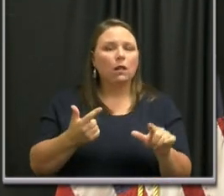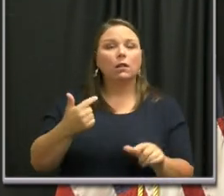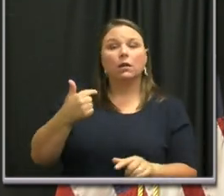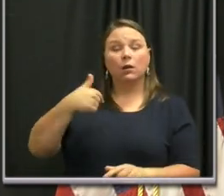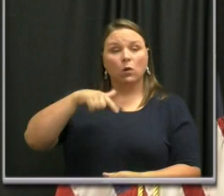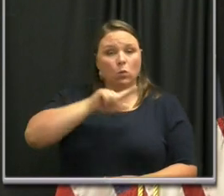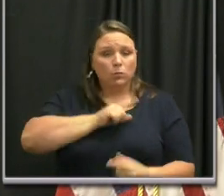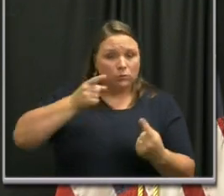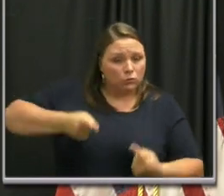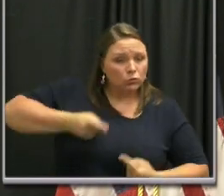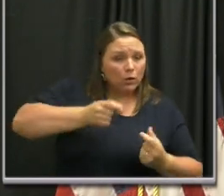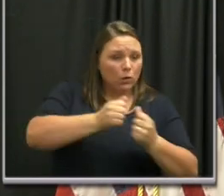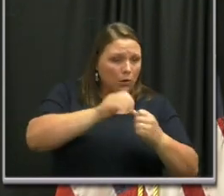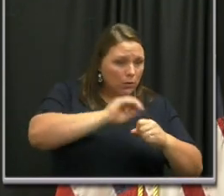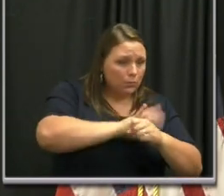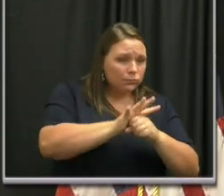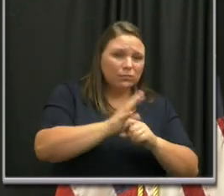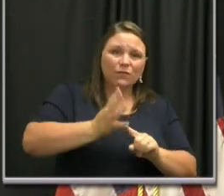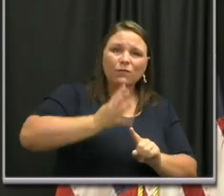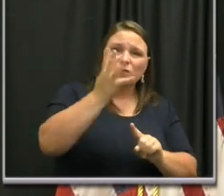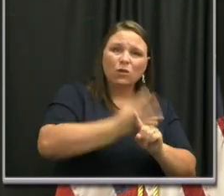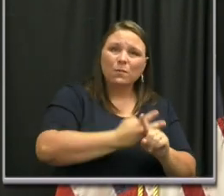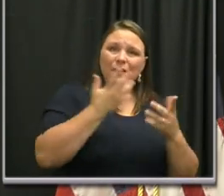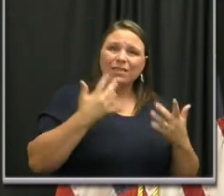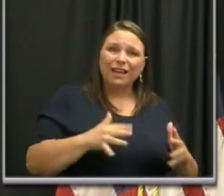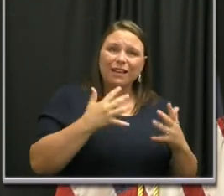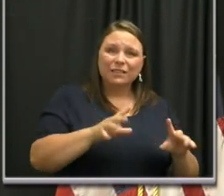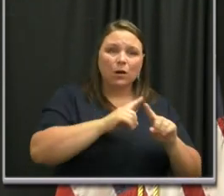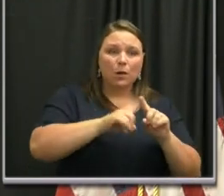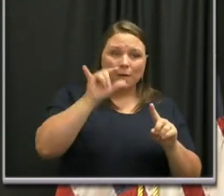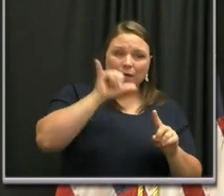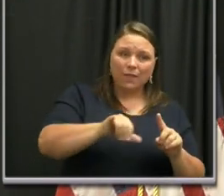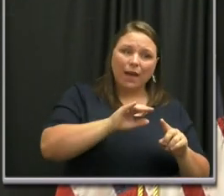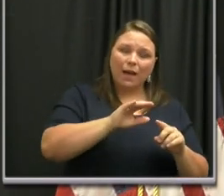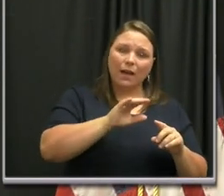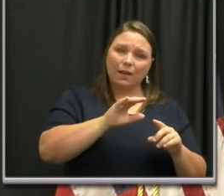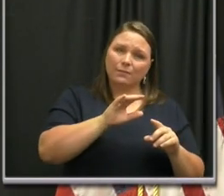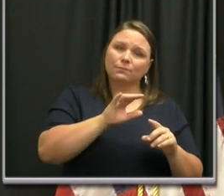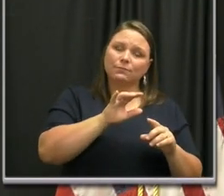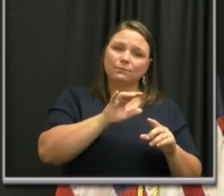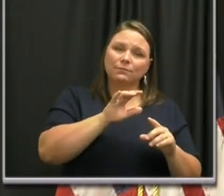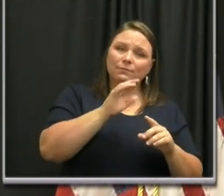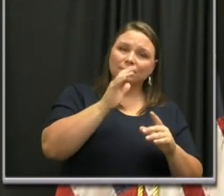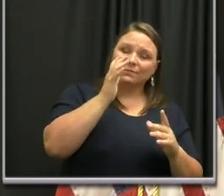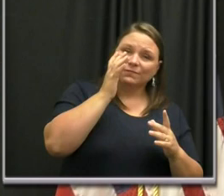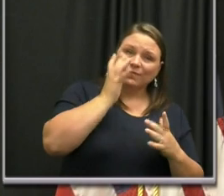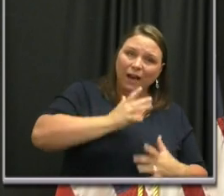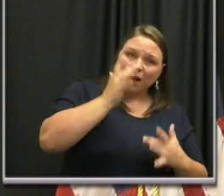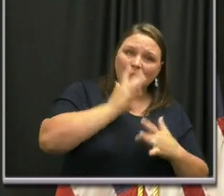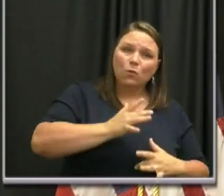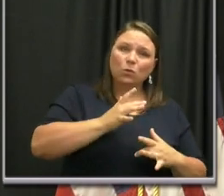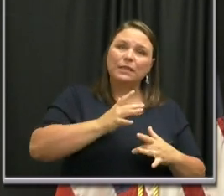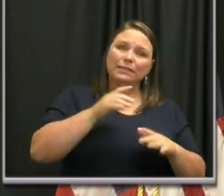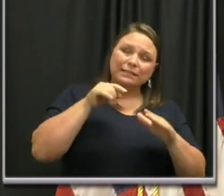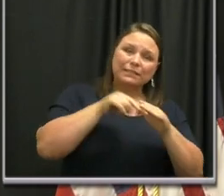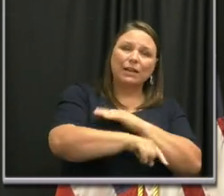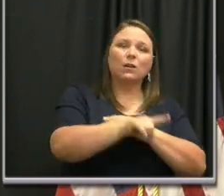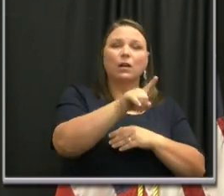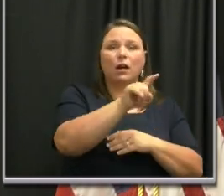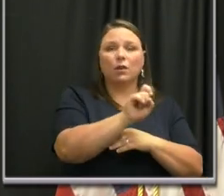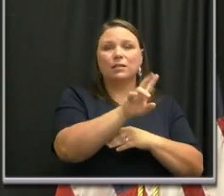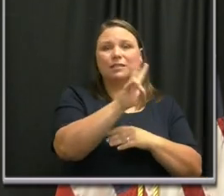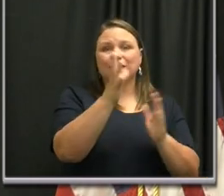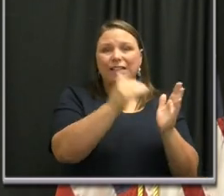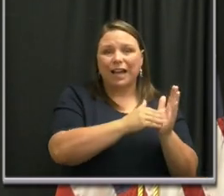COVID-19 has lasted only 4 months, but in that time, the virus has taken the lives of 107,000 of our